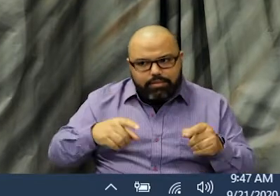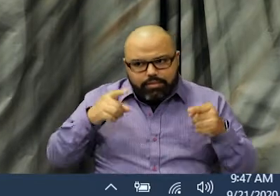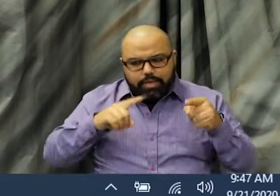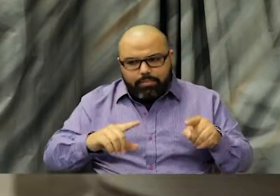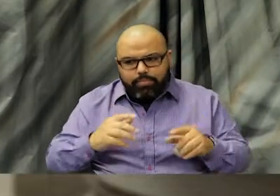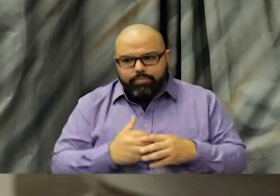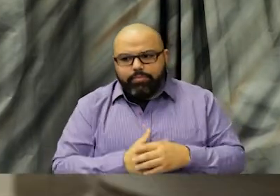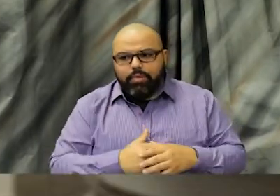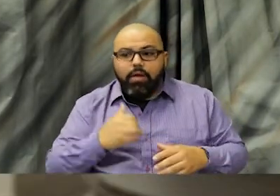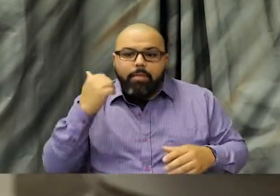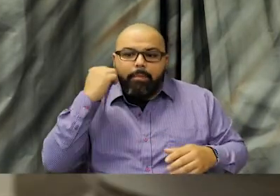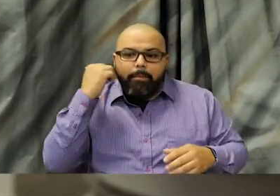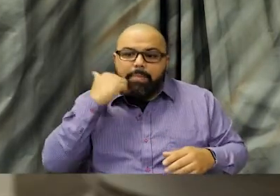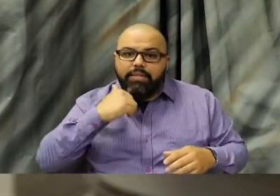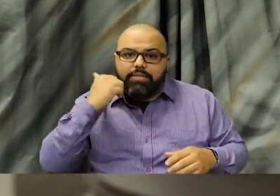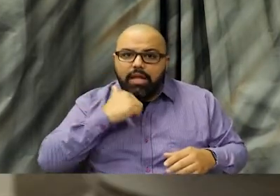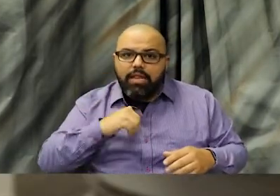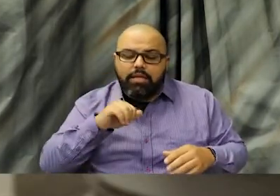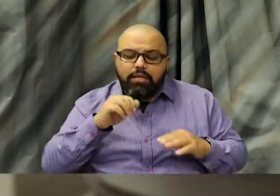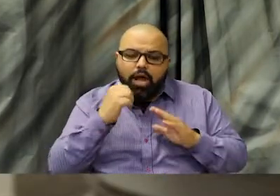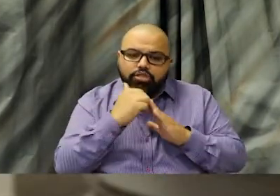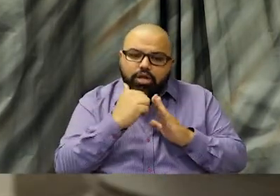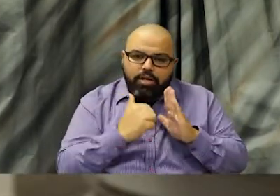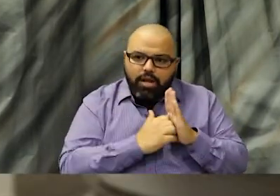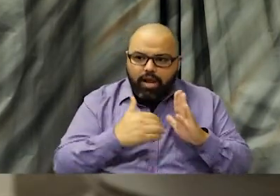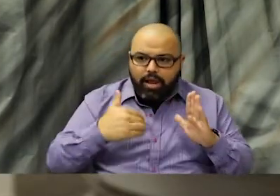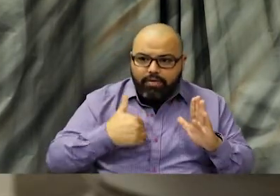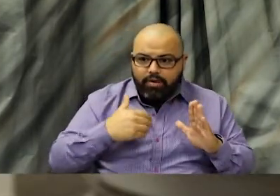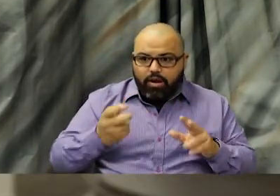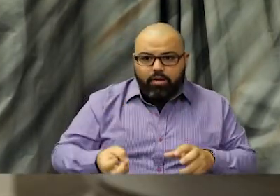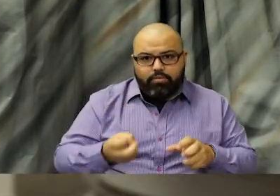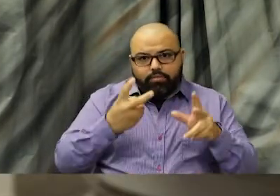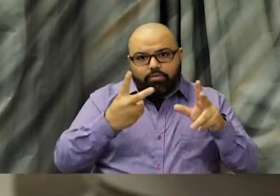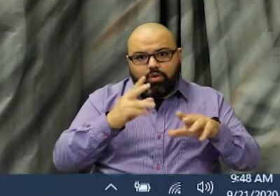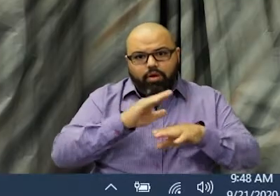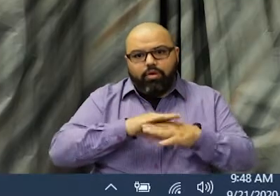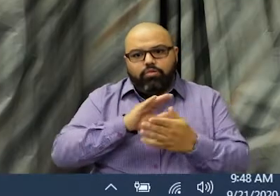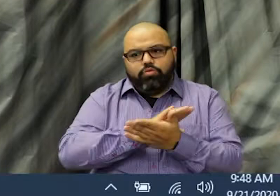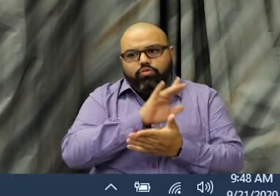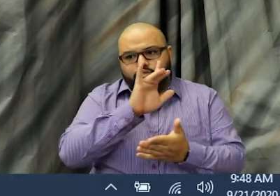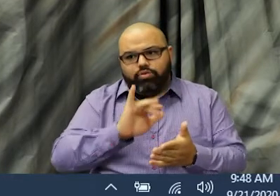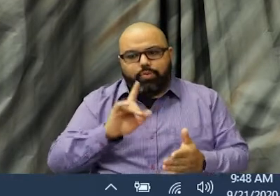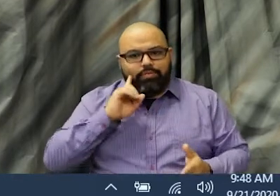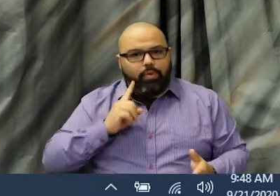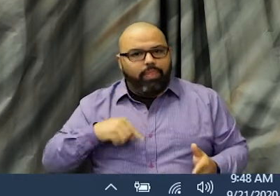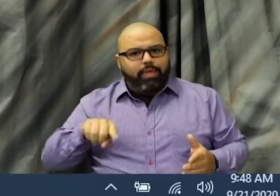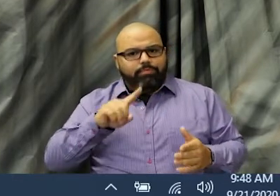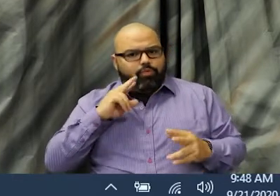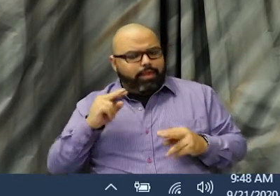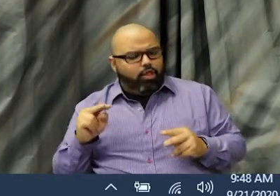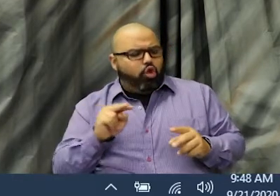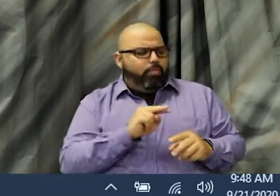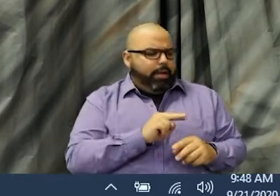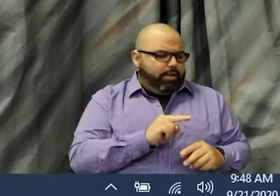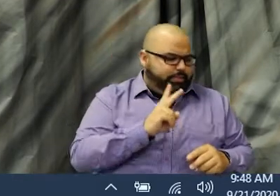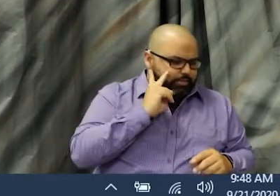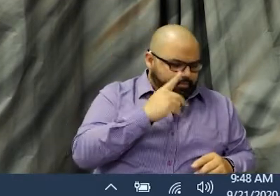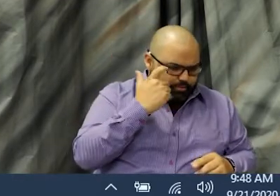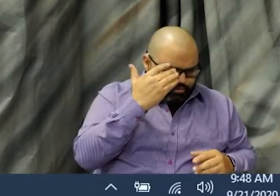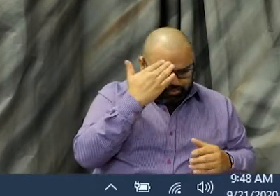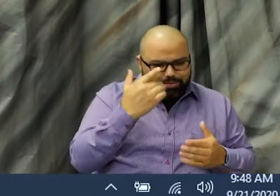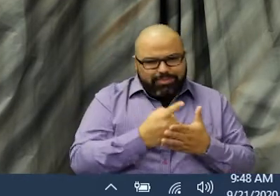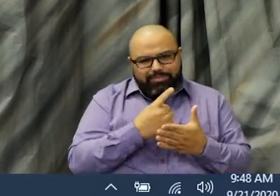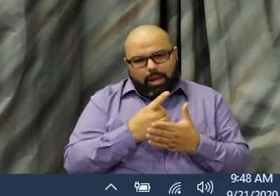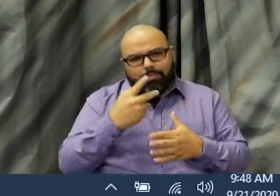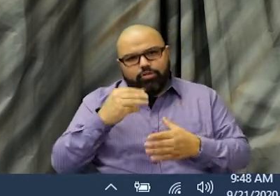time. My daily agenda, I have it, as I said before, posted on Schoology for them to reference,